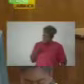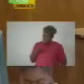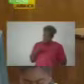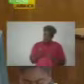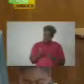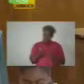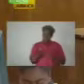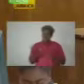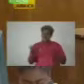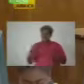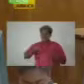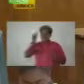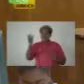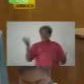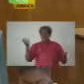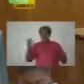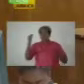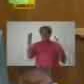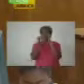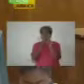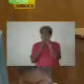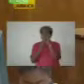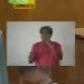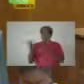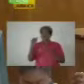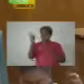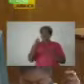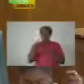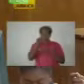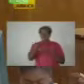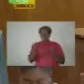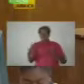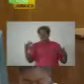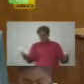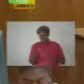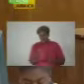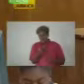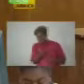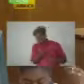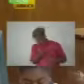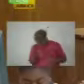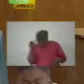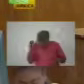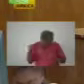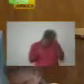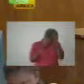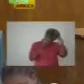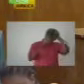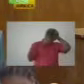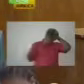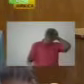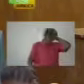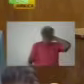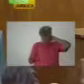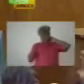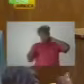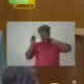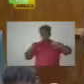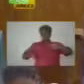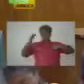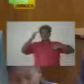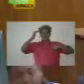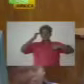Yes. What are the DNA? The first hurdle of an idea is that you must